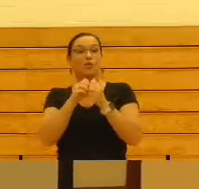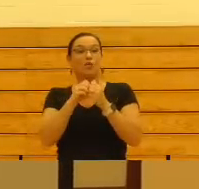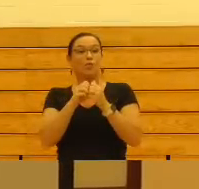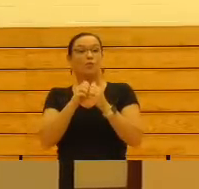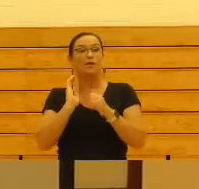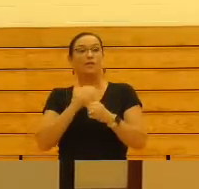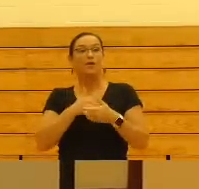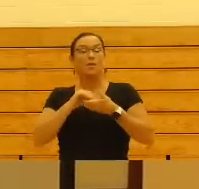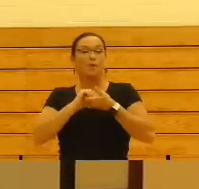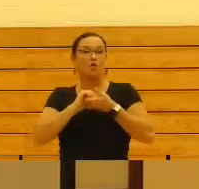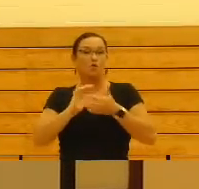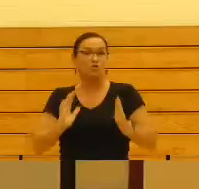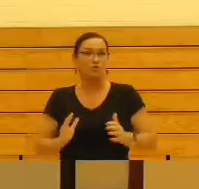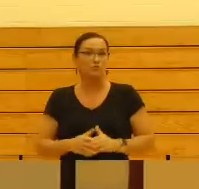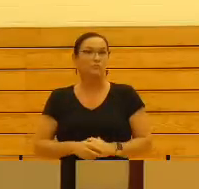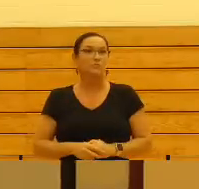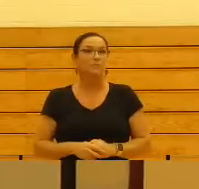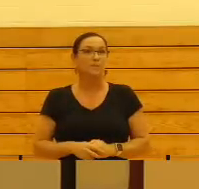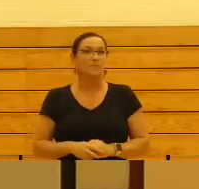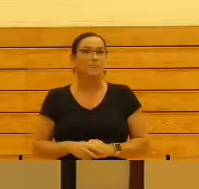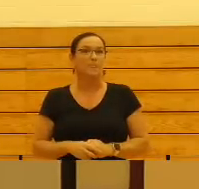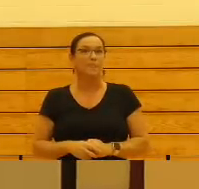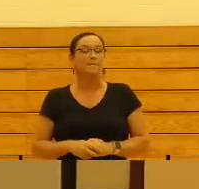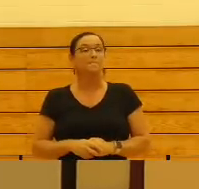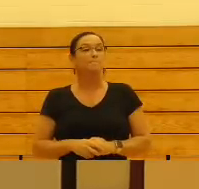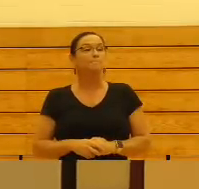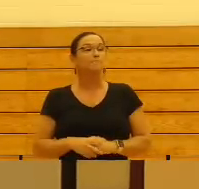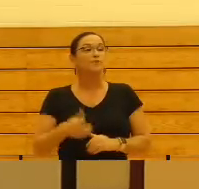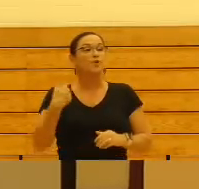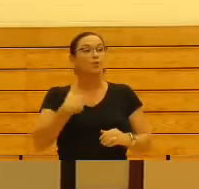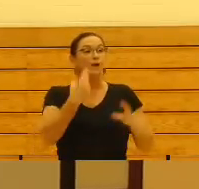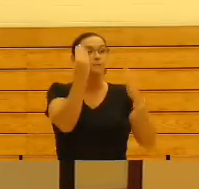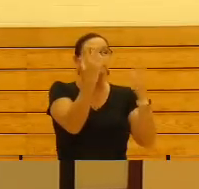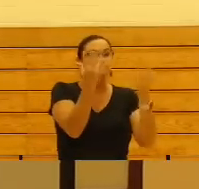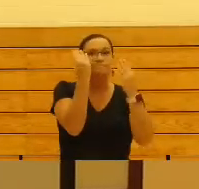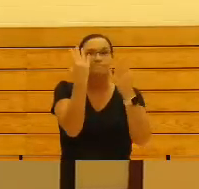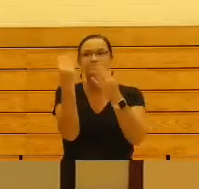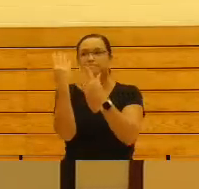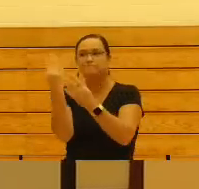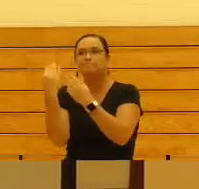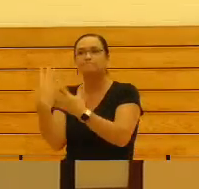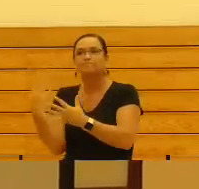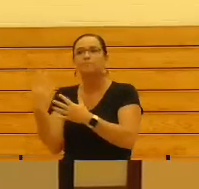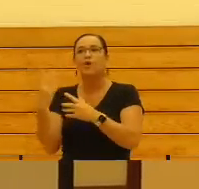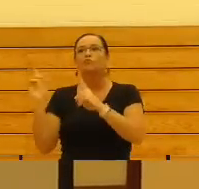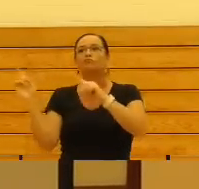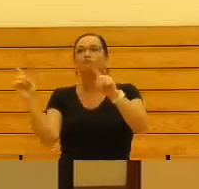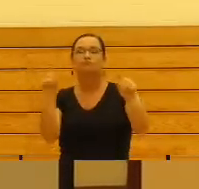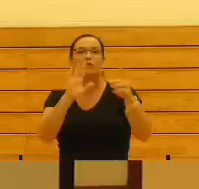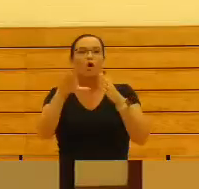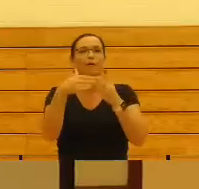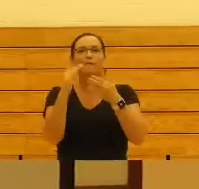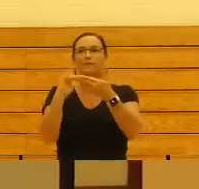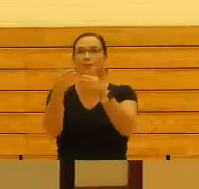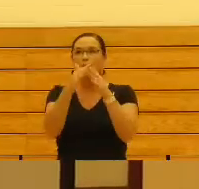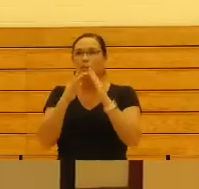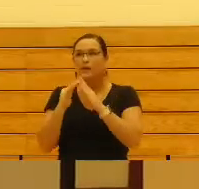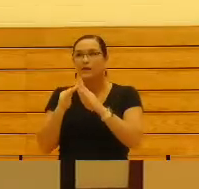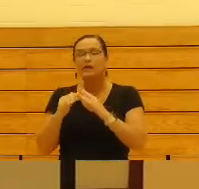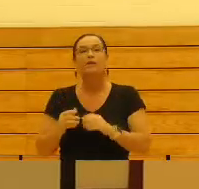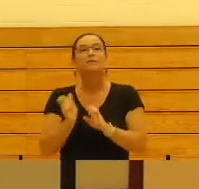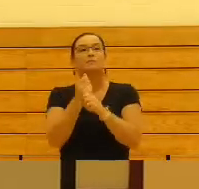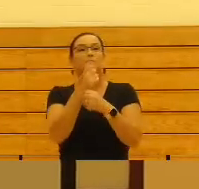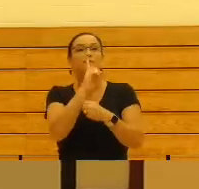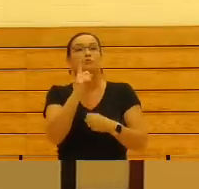our partners. We're briefing individuals. We're coming out to the community to